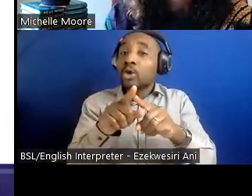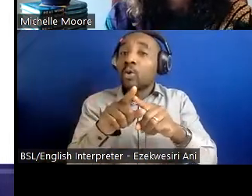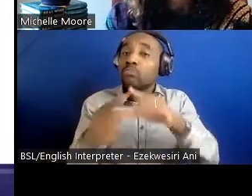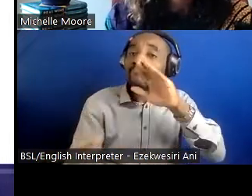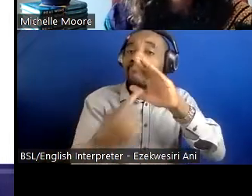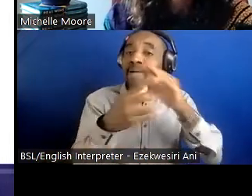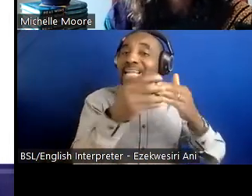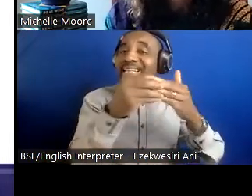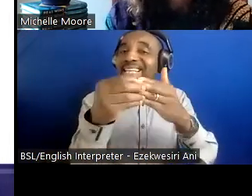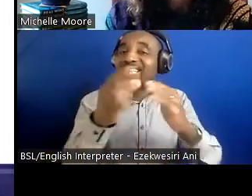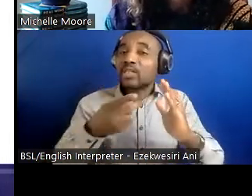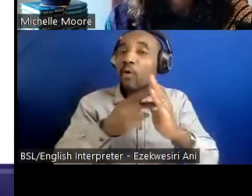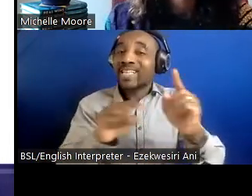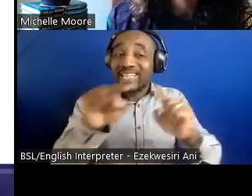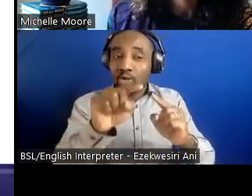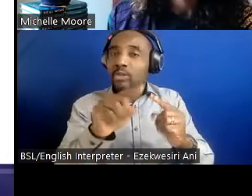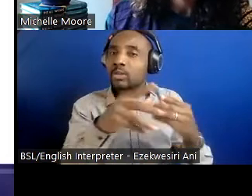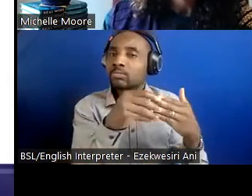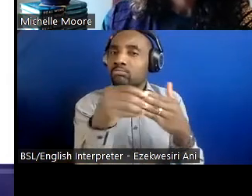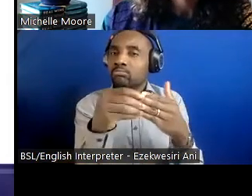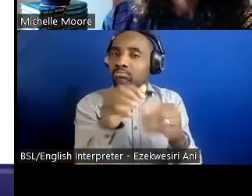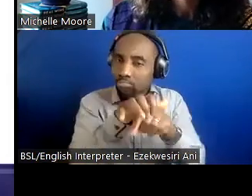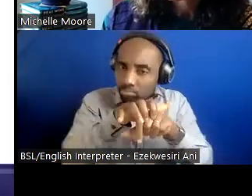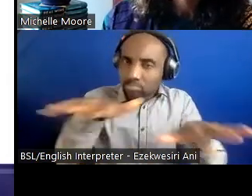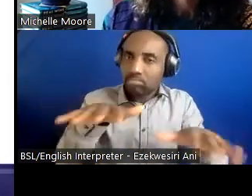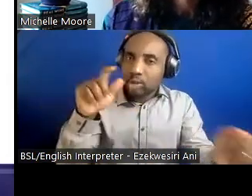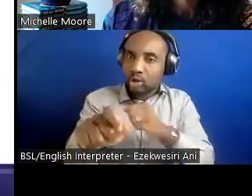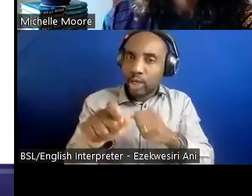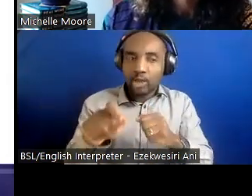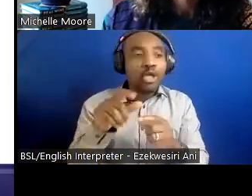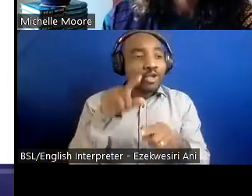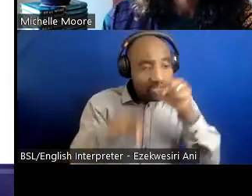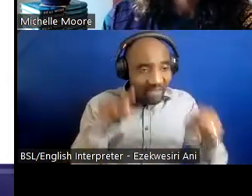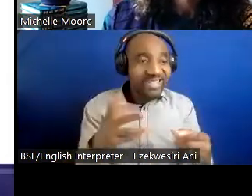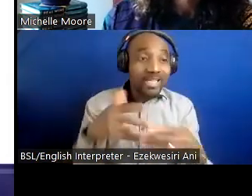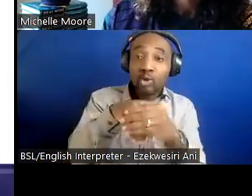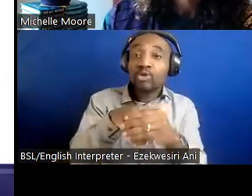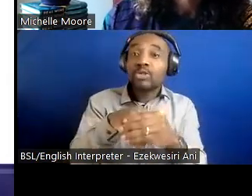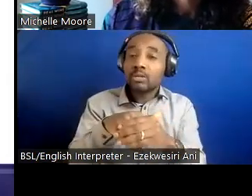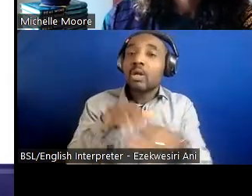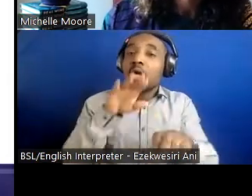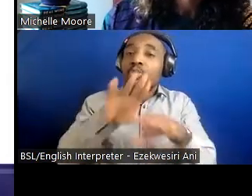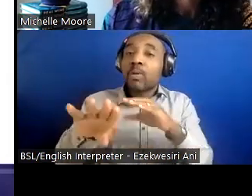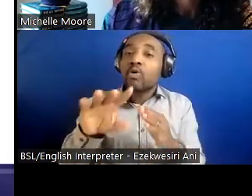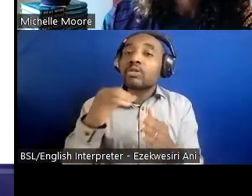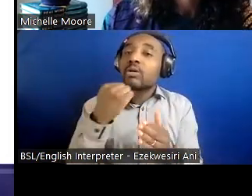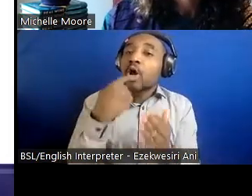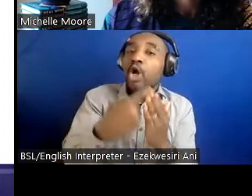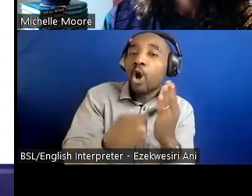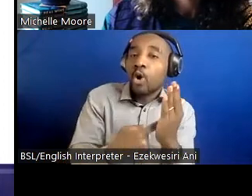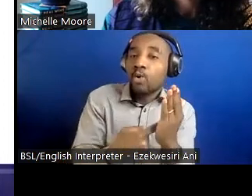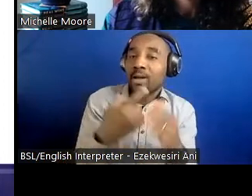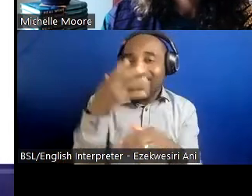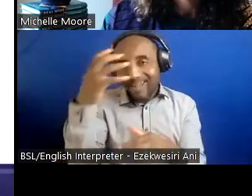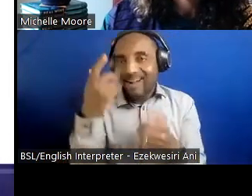change. So the diversity and inclusion action plans that are contained within the Code for Sports Governance requirements are very powerful tools for us to change